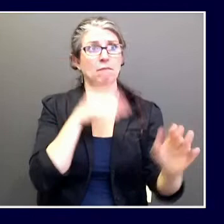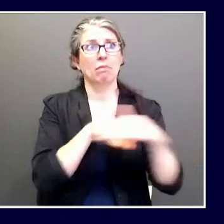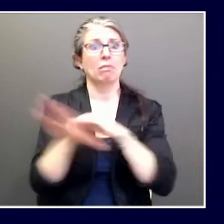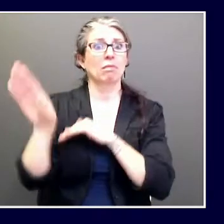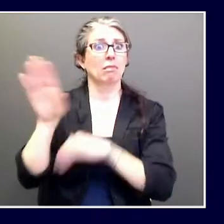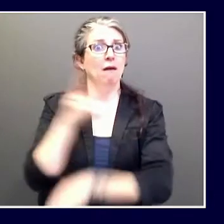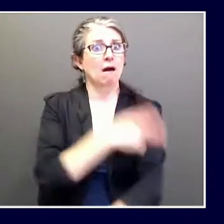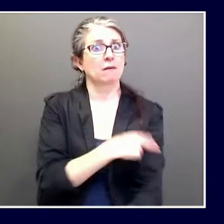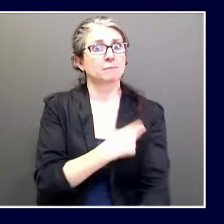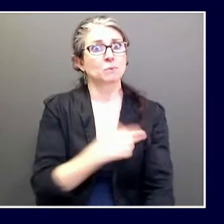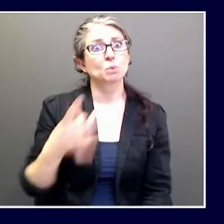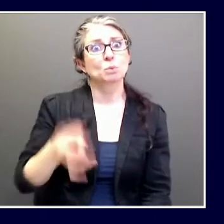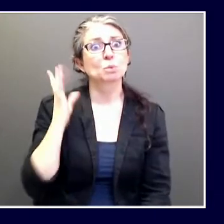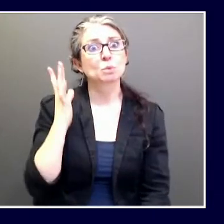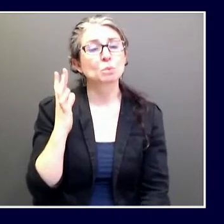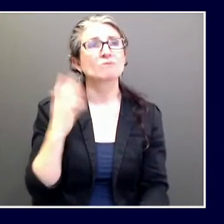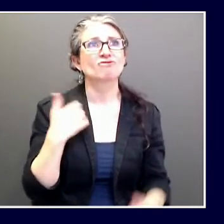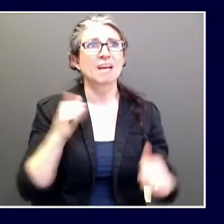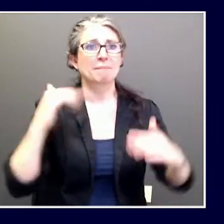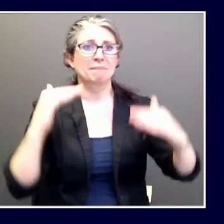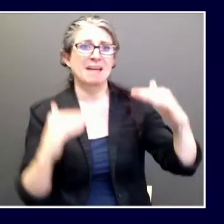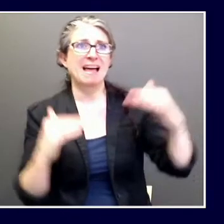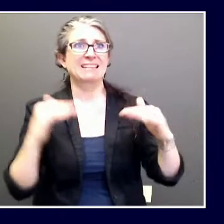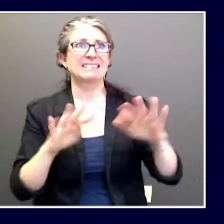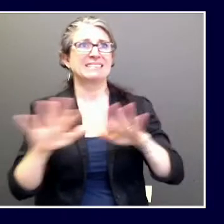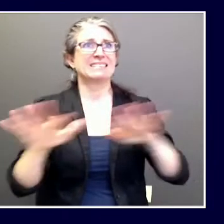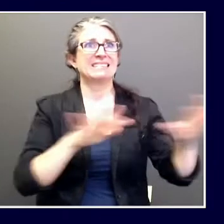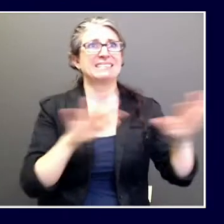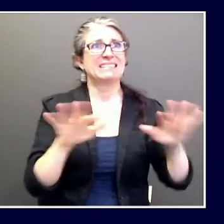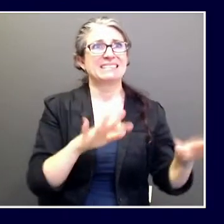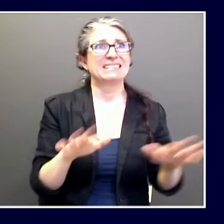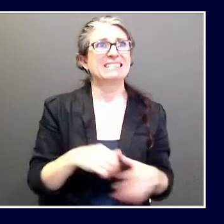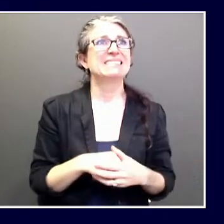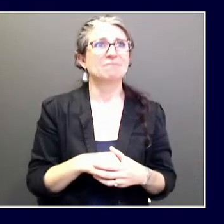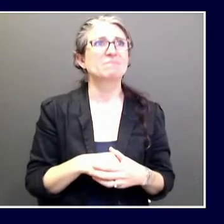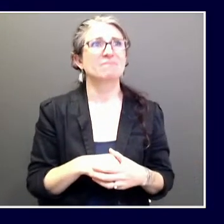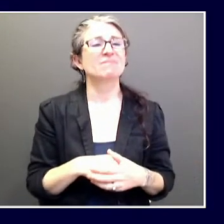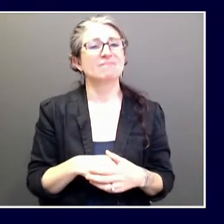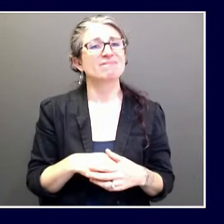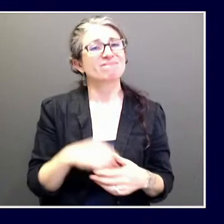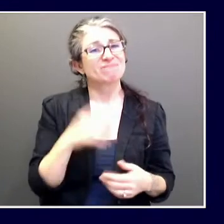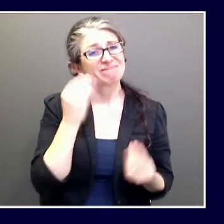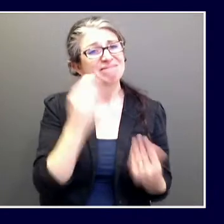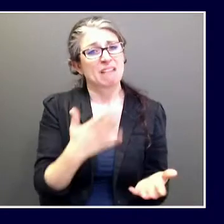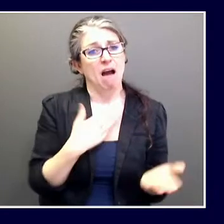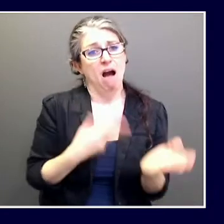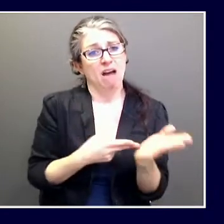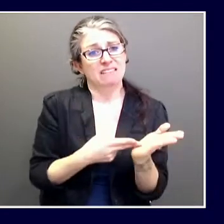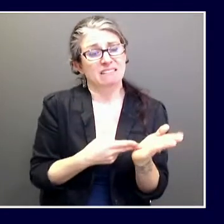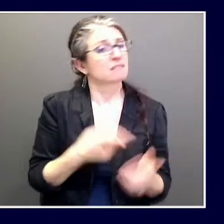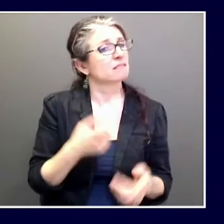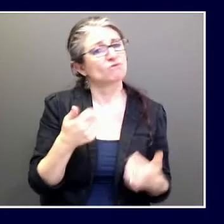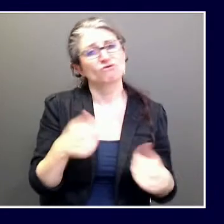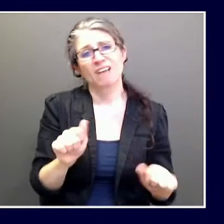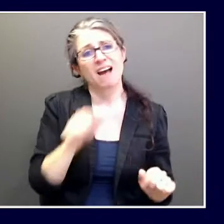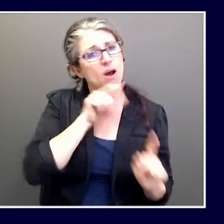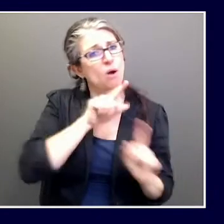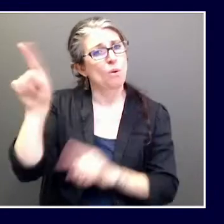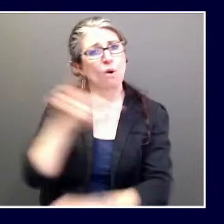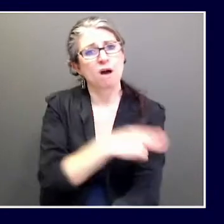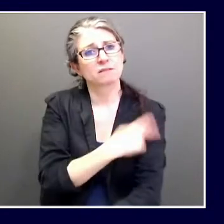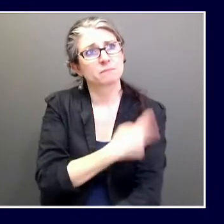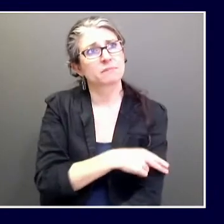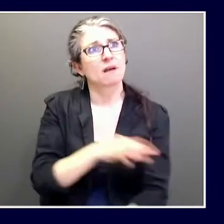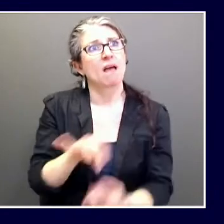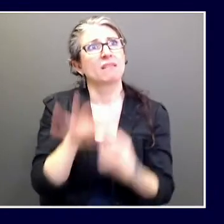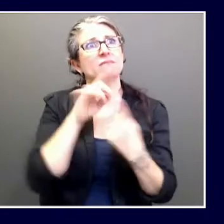in Maine. We still, as of today, report 45 staffed critical care beds in Maine. We